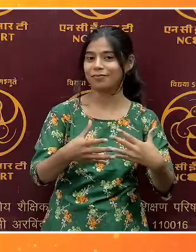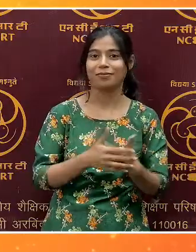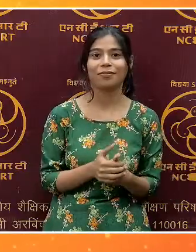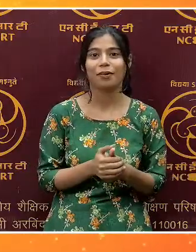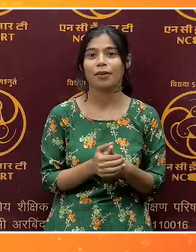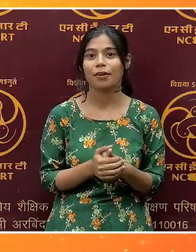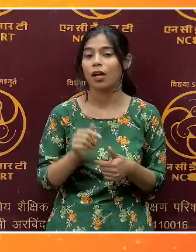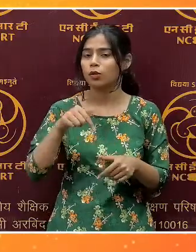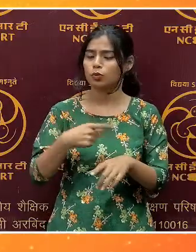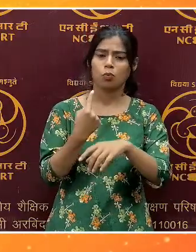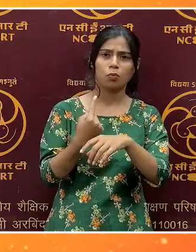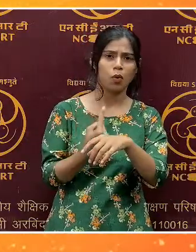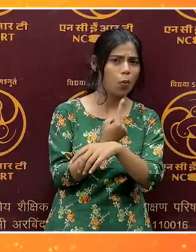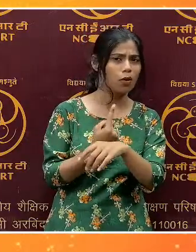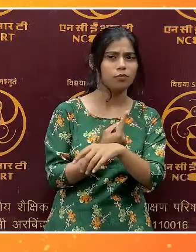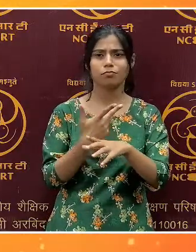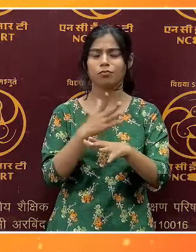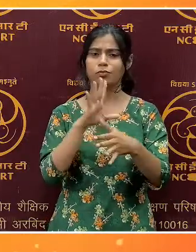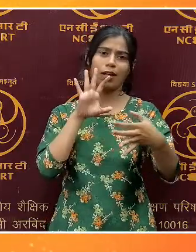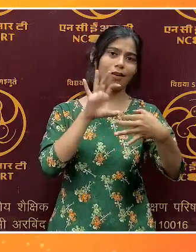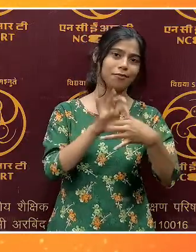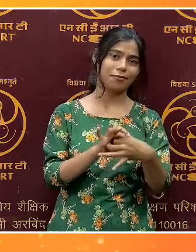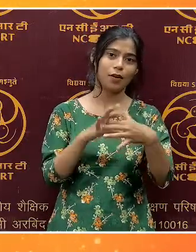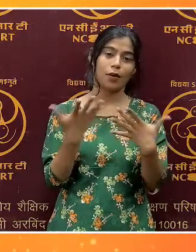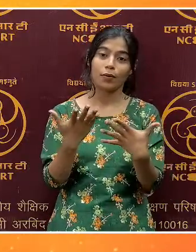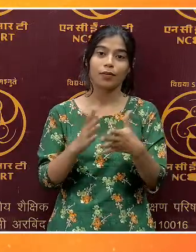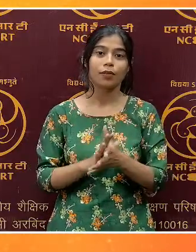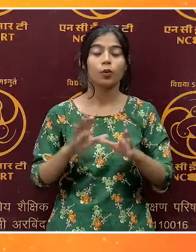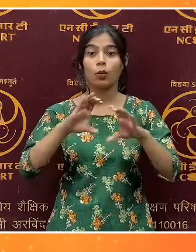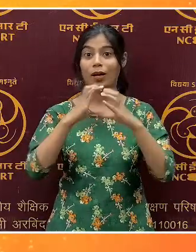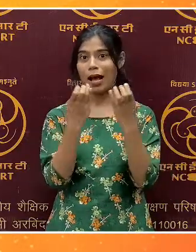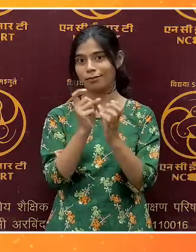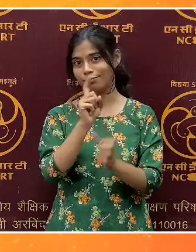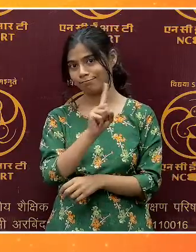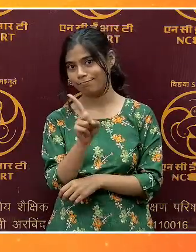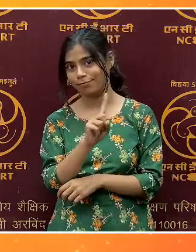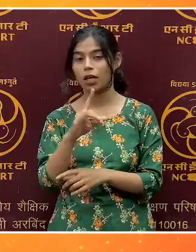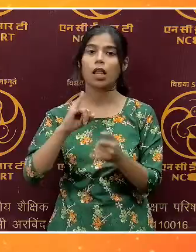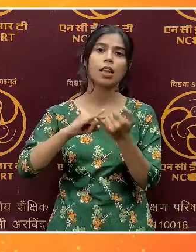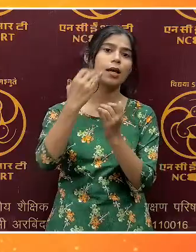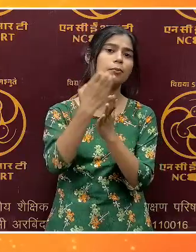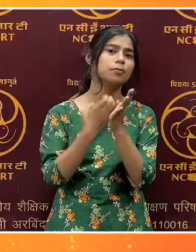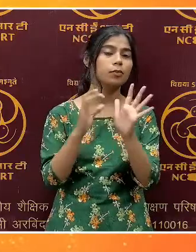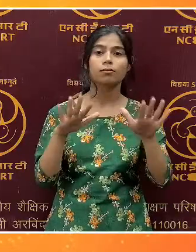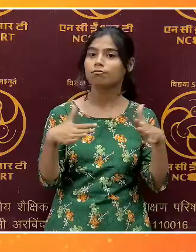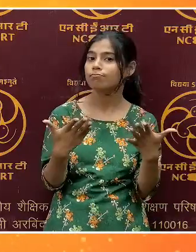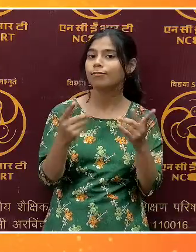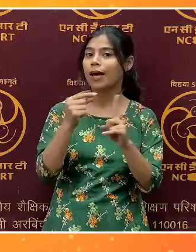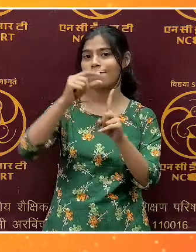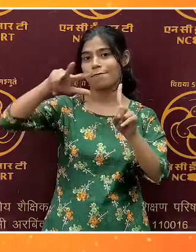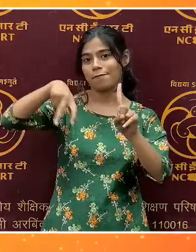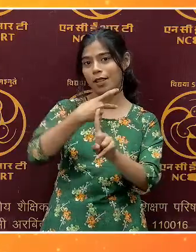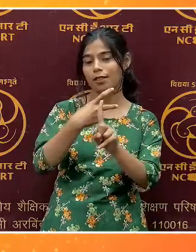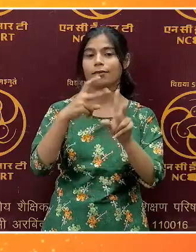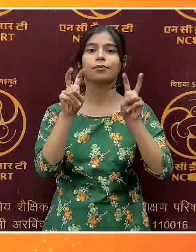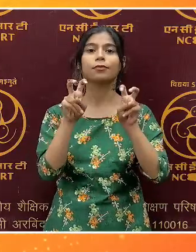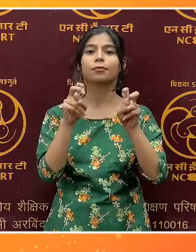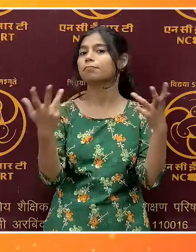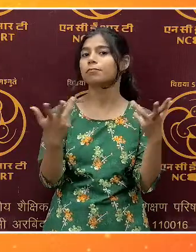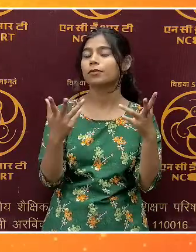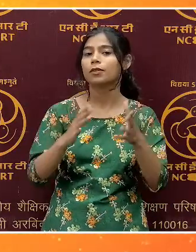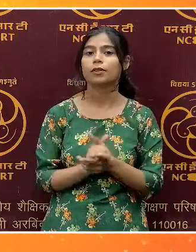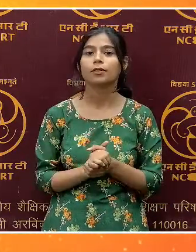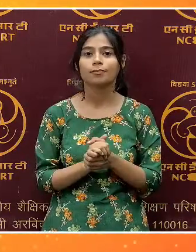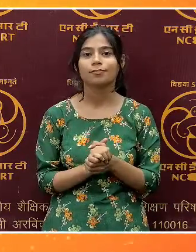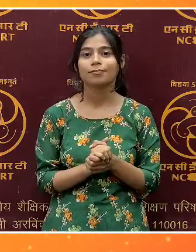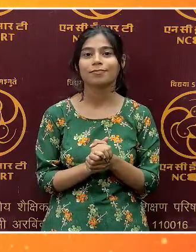for this 1 hour, we are connected with you for class 11 and subject would be physics, and the topic that we are bringing to